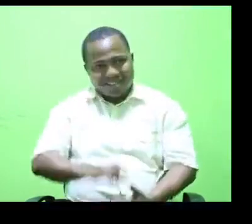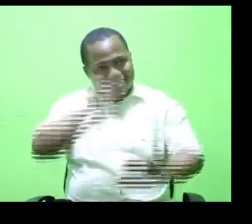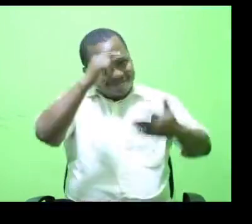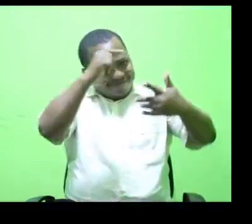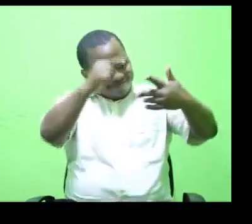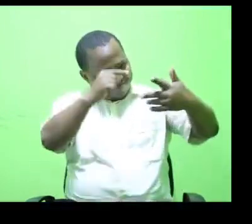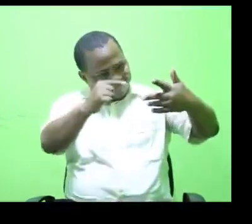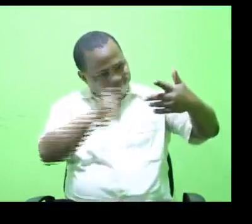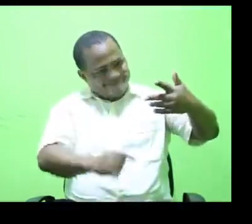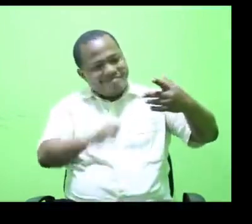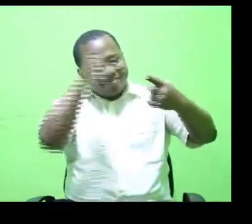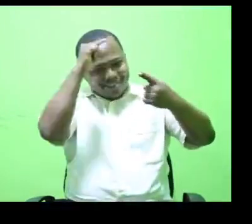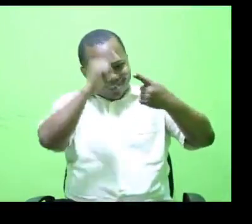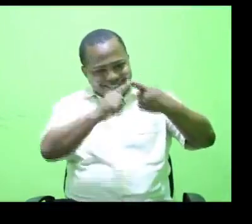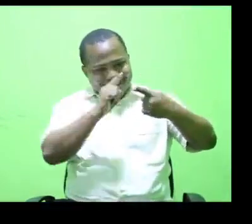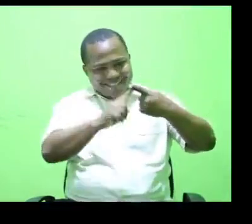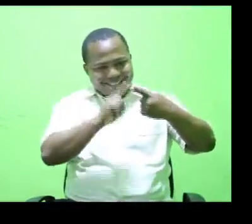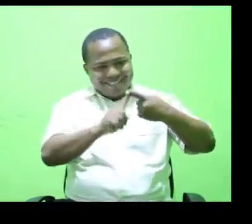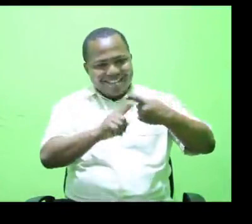which are